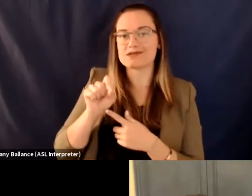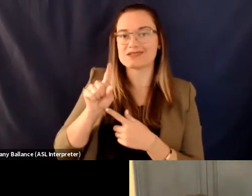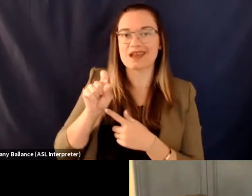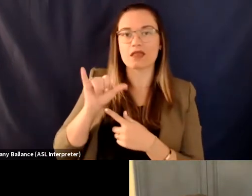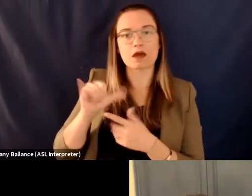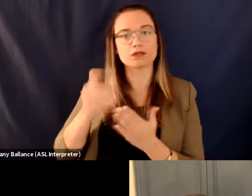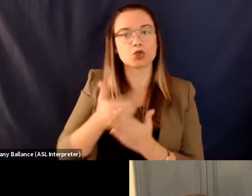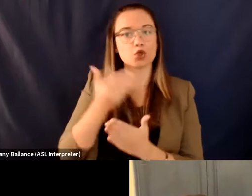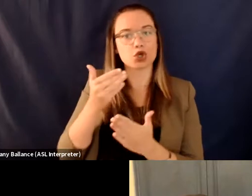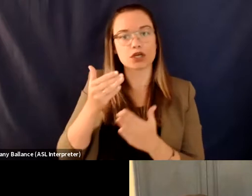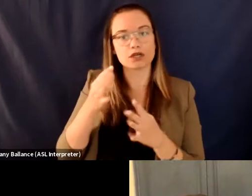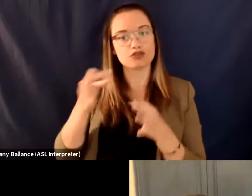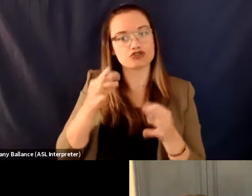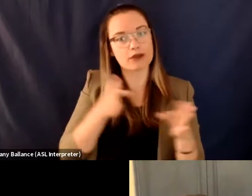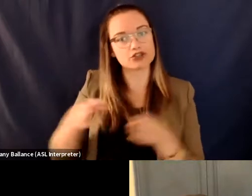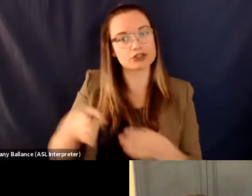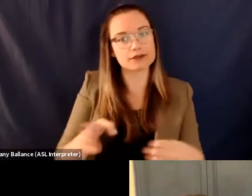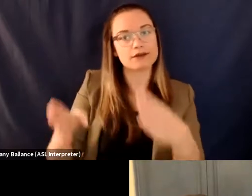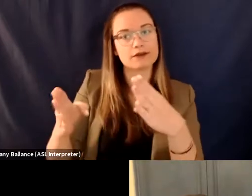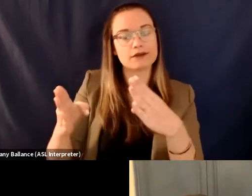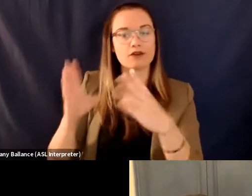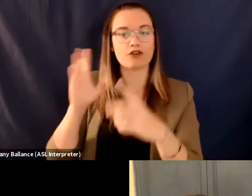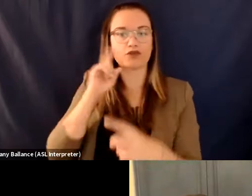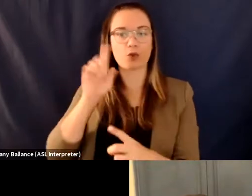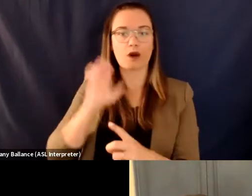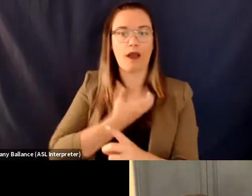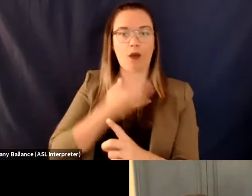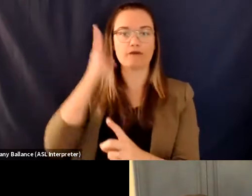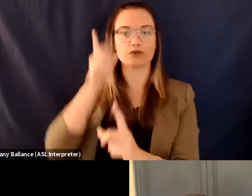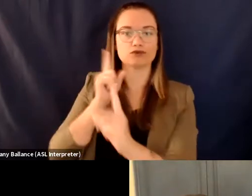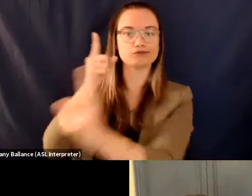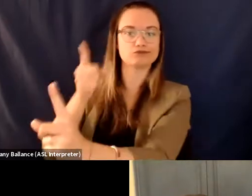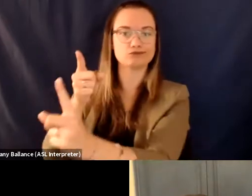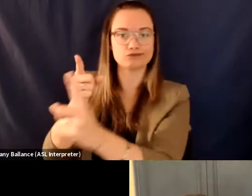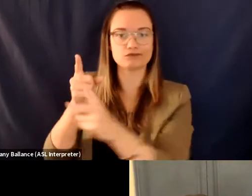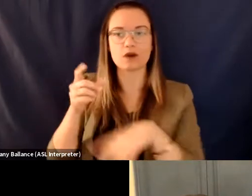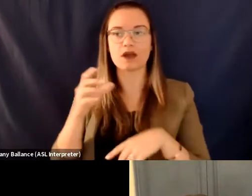and point us in a direction we might be heading. As far off the